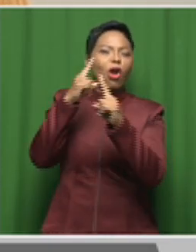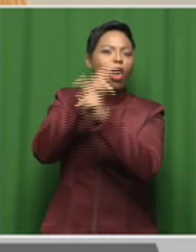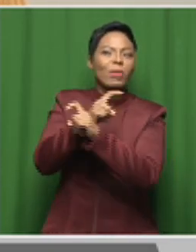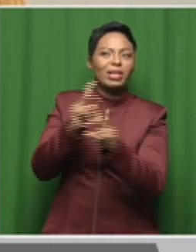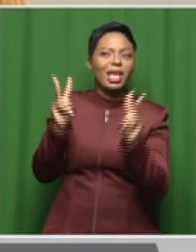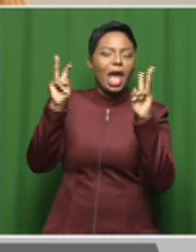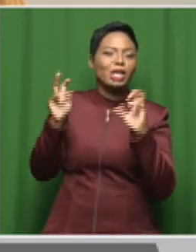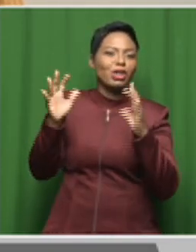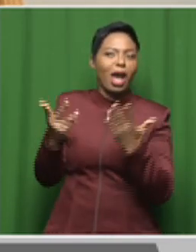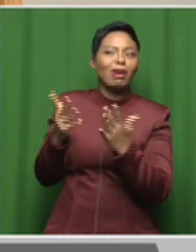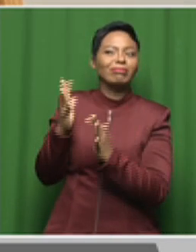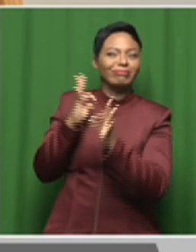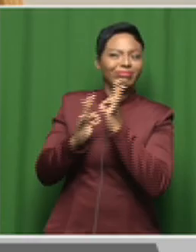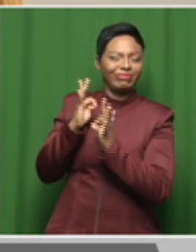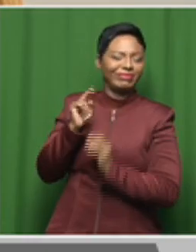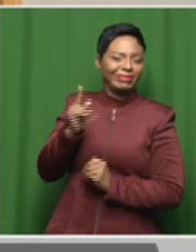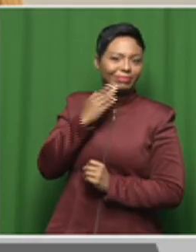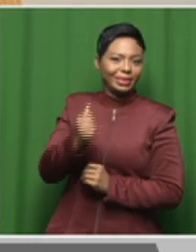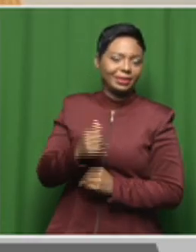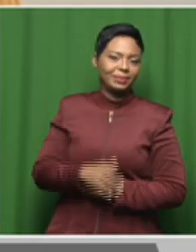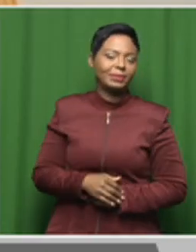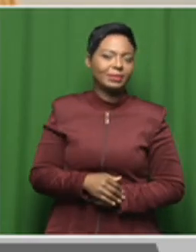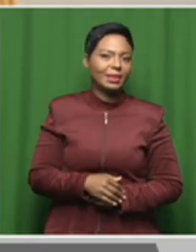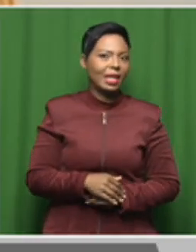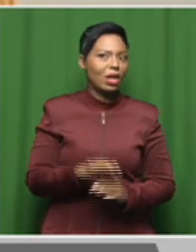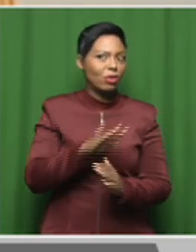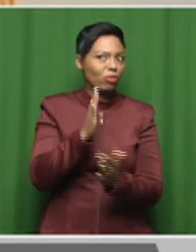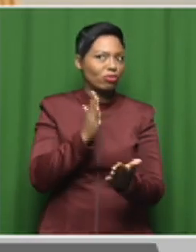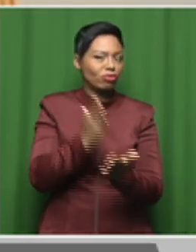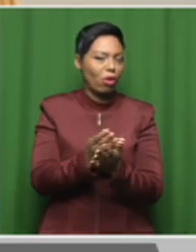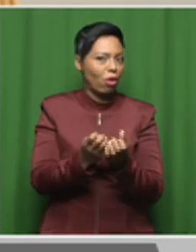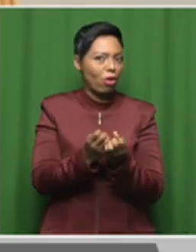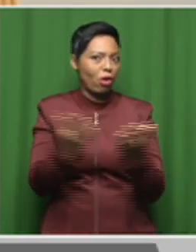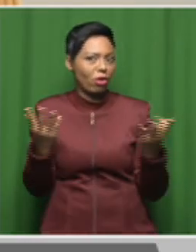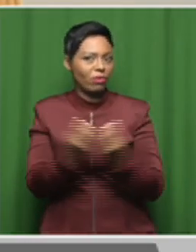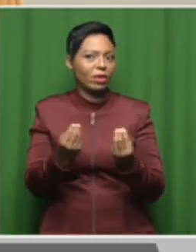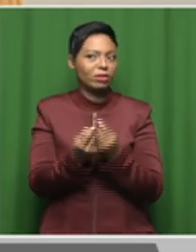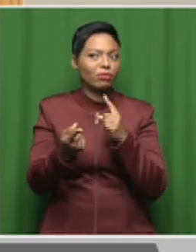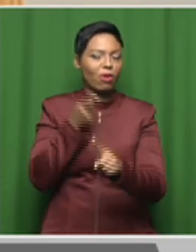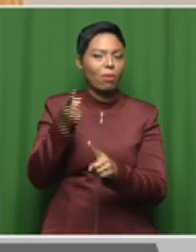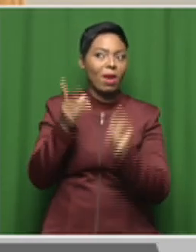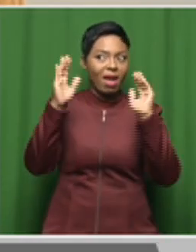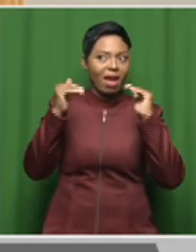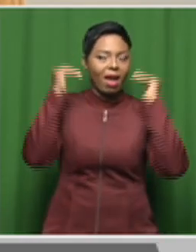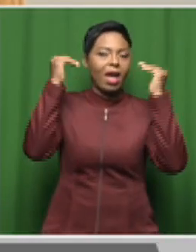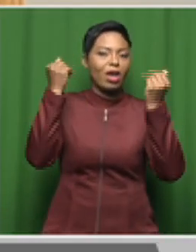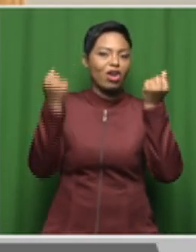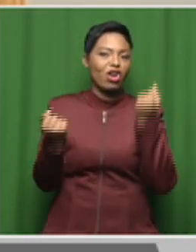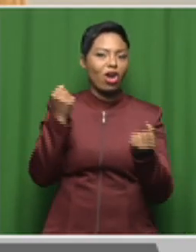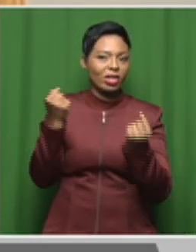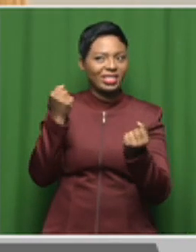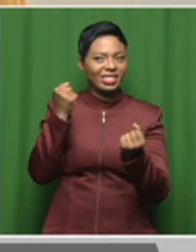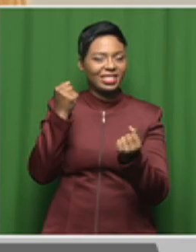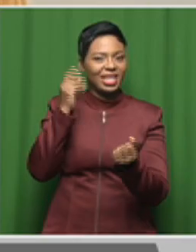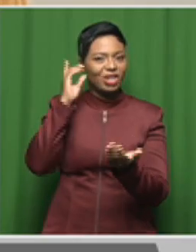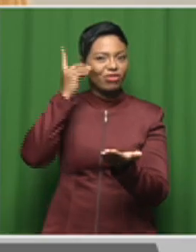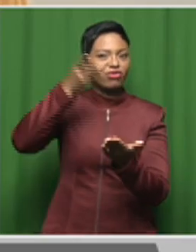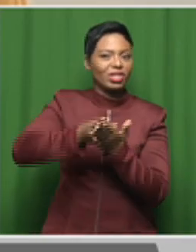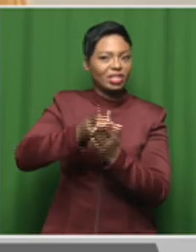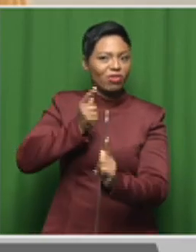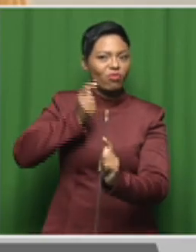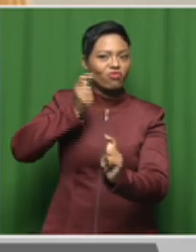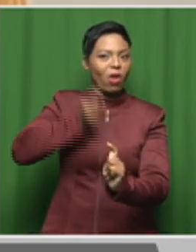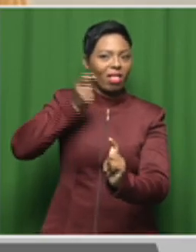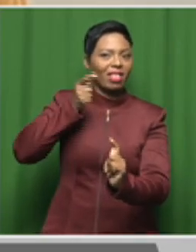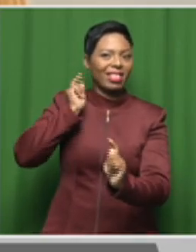So there was a lot of uncertainty leading up to the Western Cape High Court ruling, because the only other manner